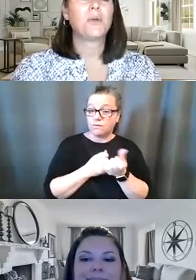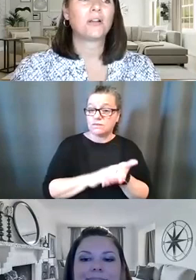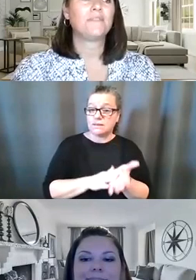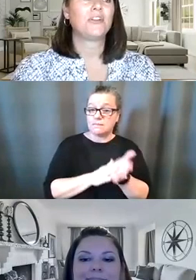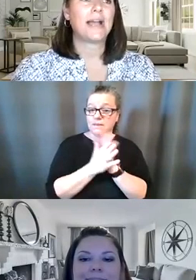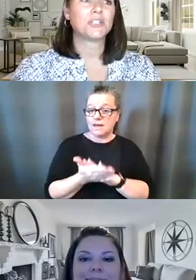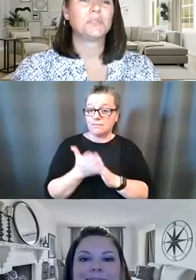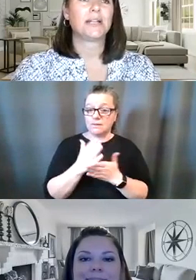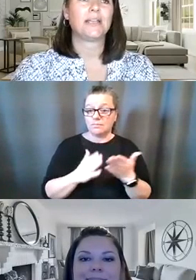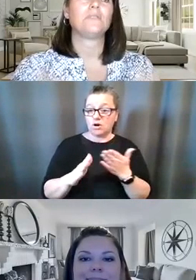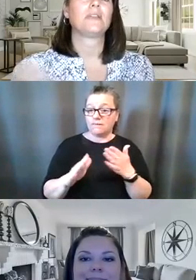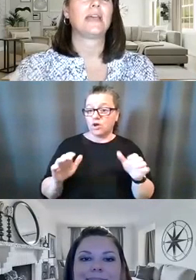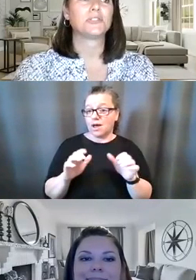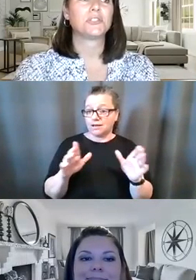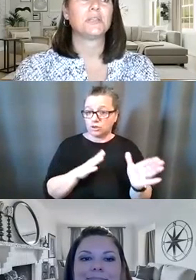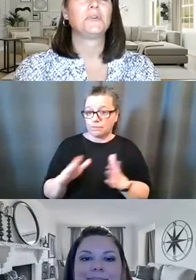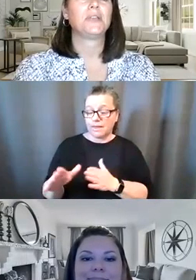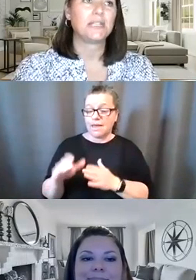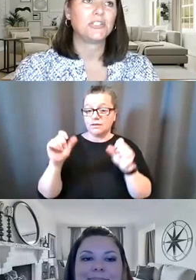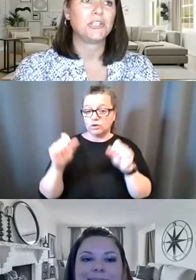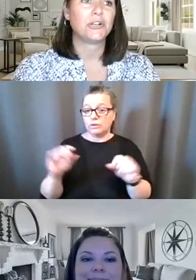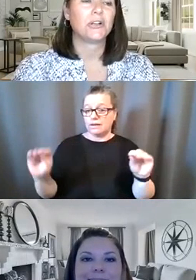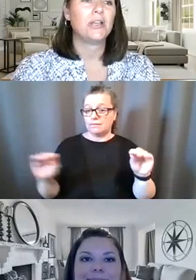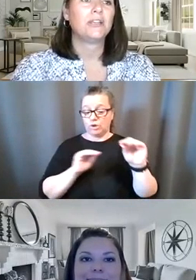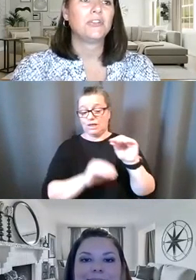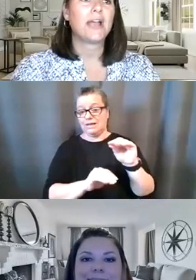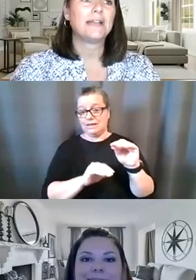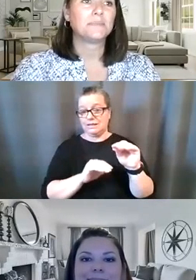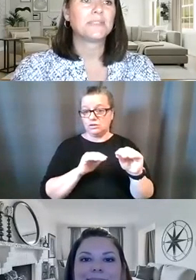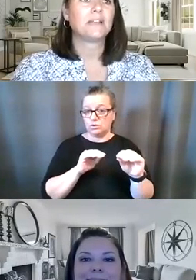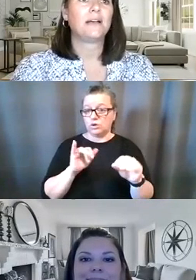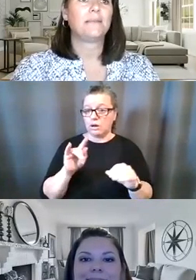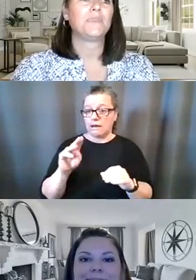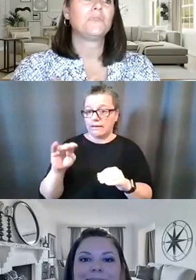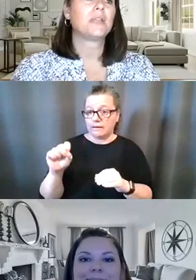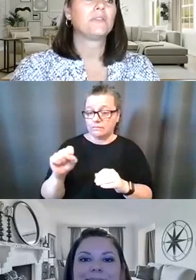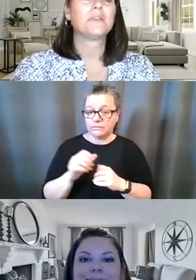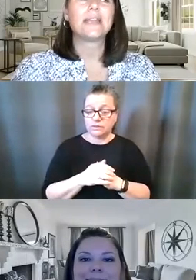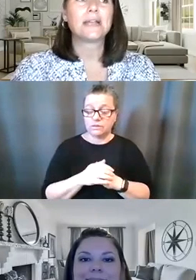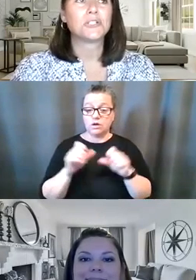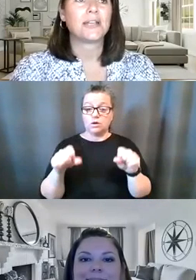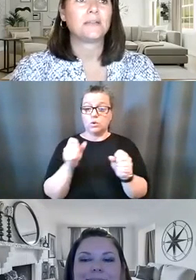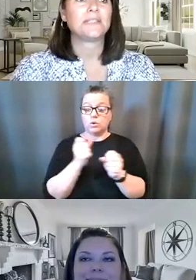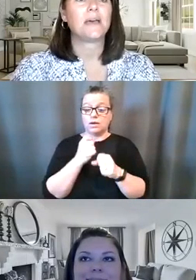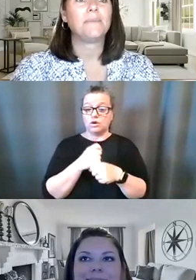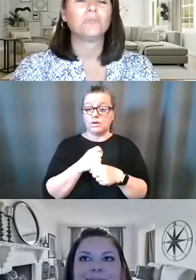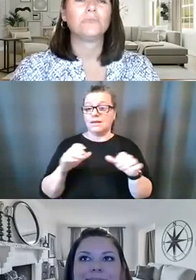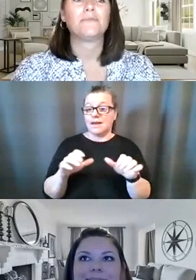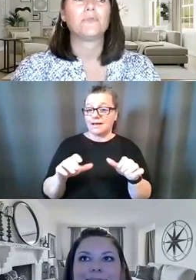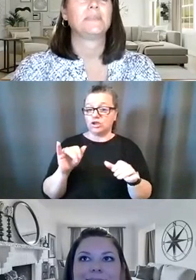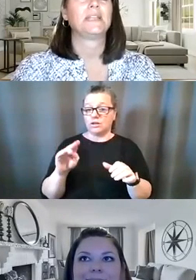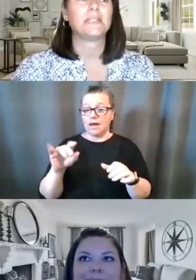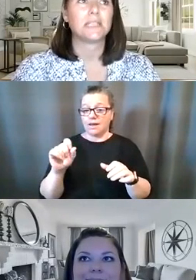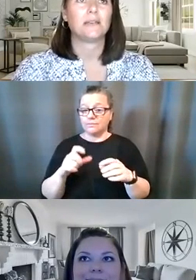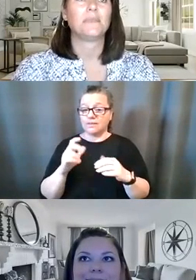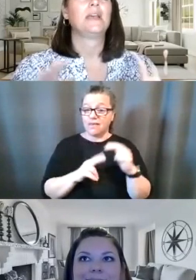a part of your action planning. You can actually put it into your items. You can create action items that build